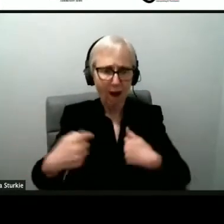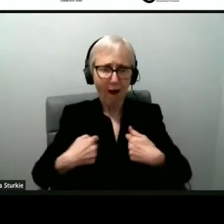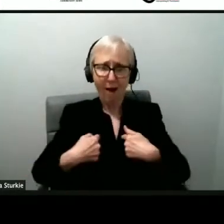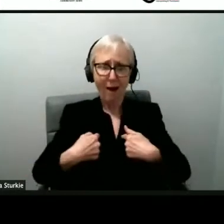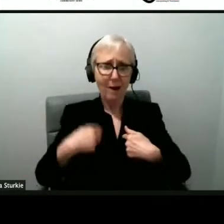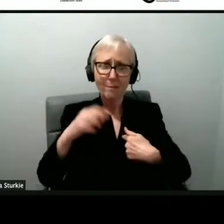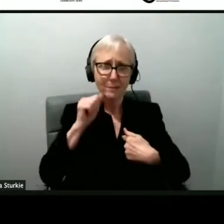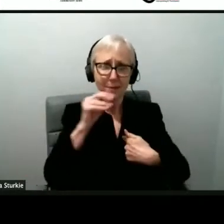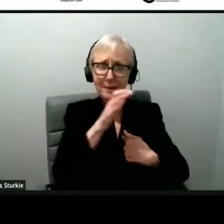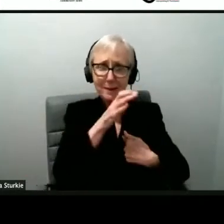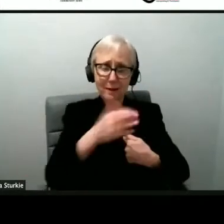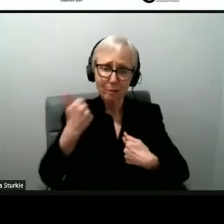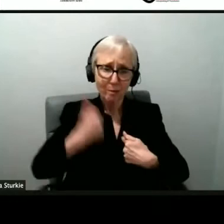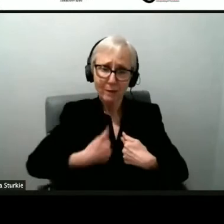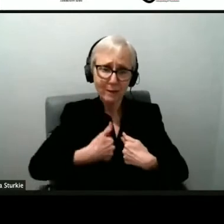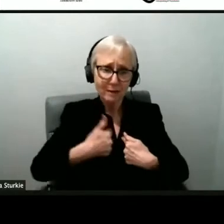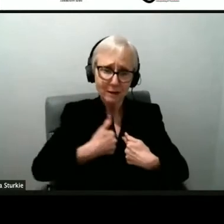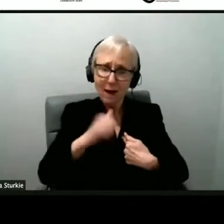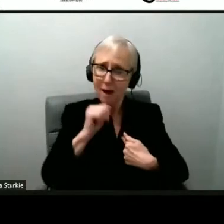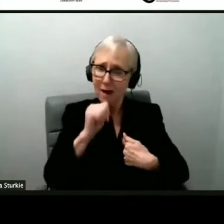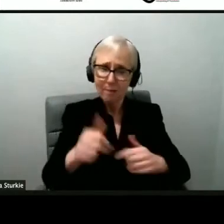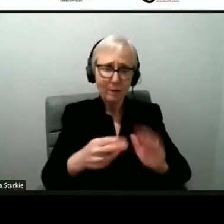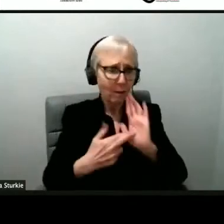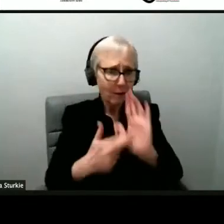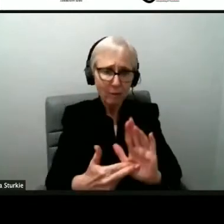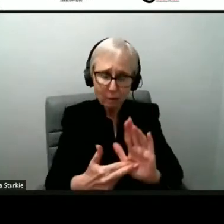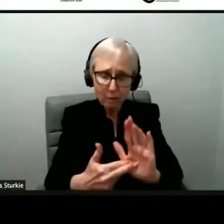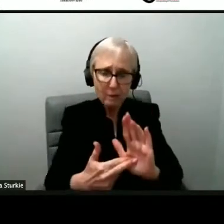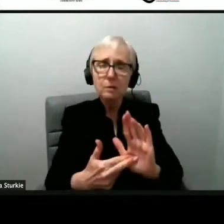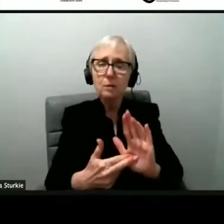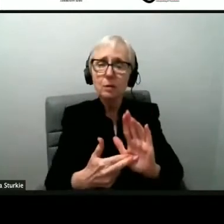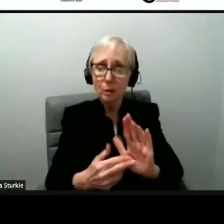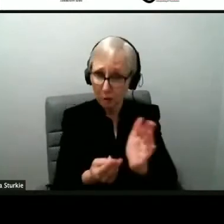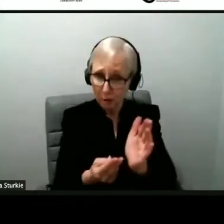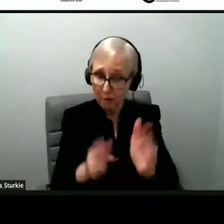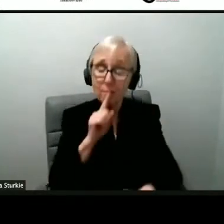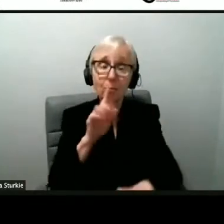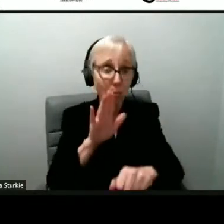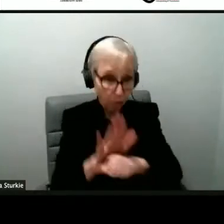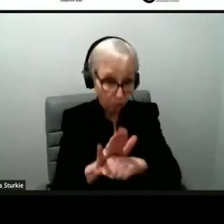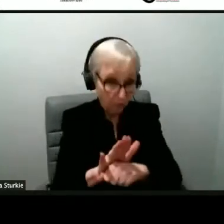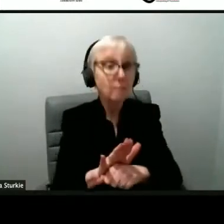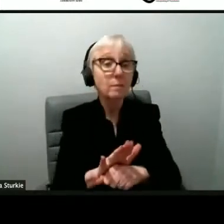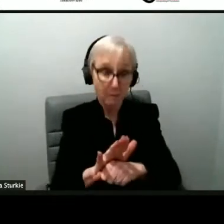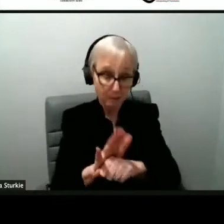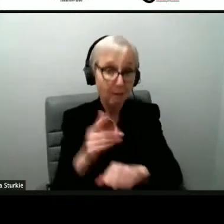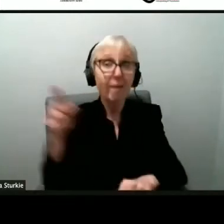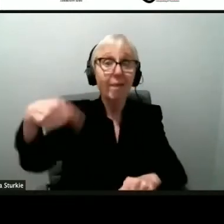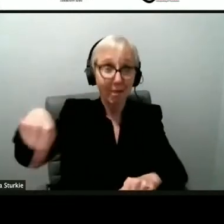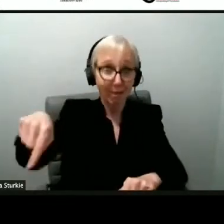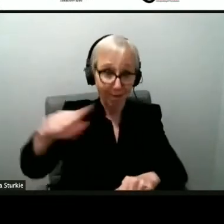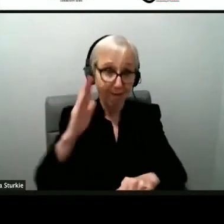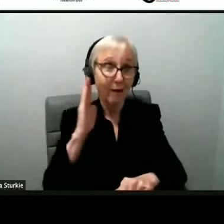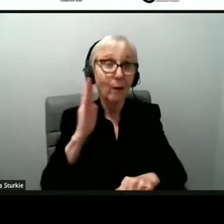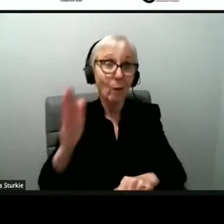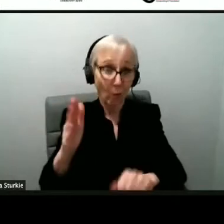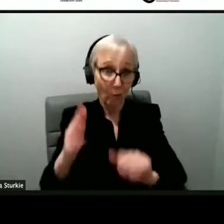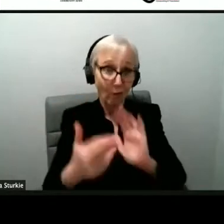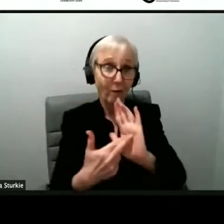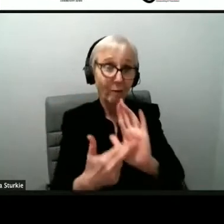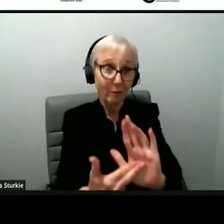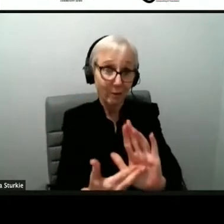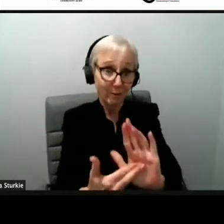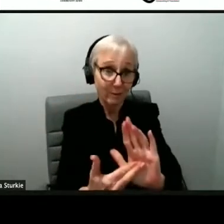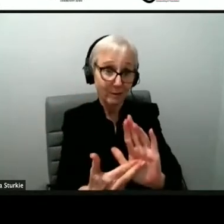seniors. I'm one of those people who are not being represented. So you can be assured that I will make sure that they are represented. I